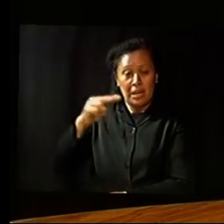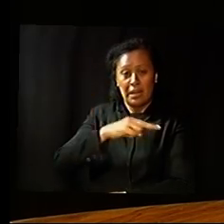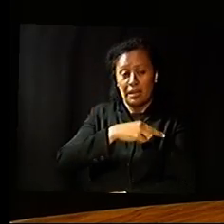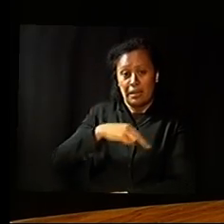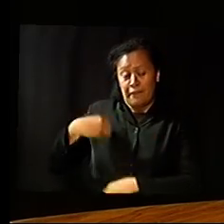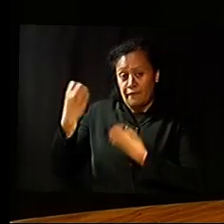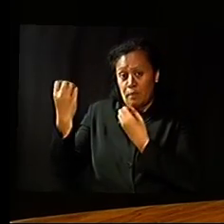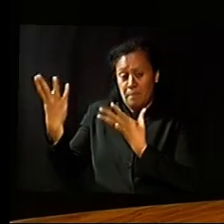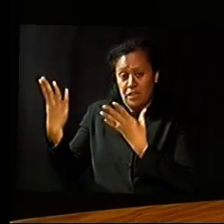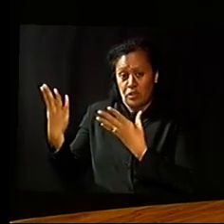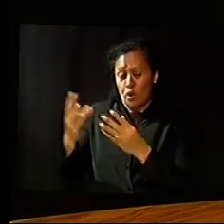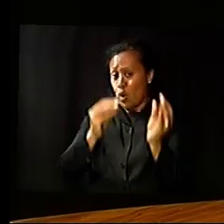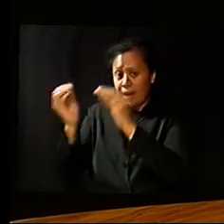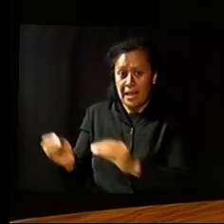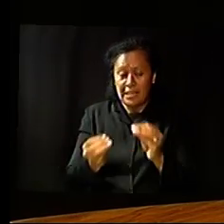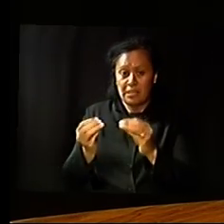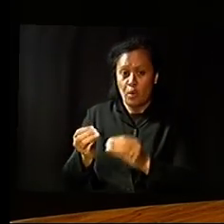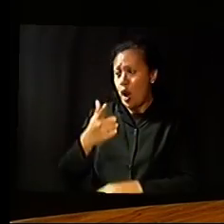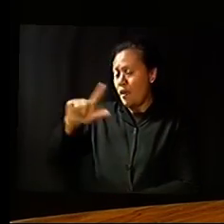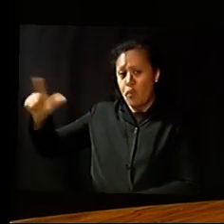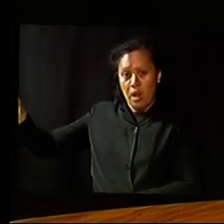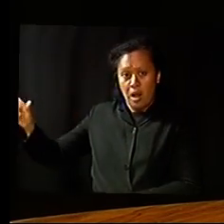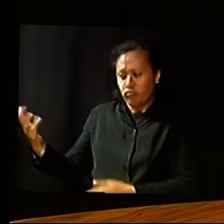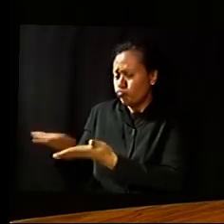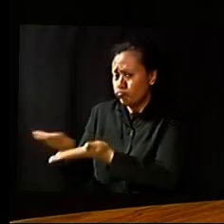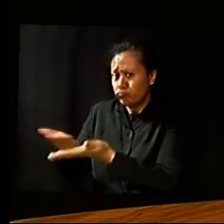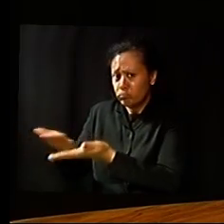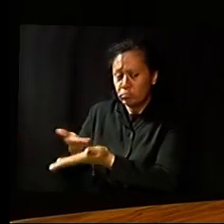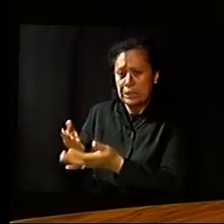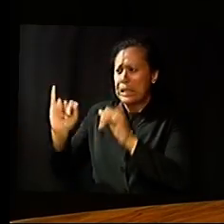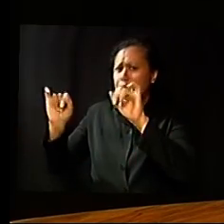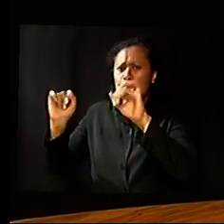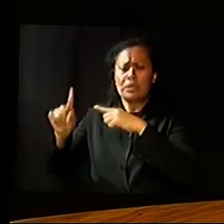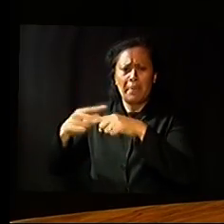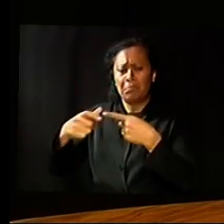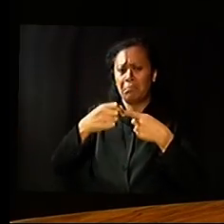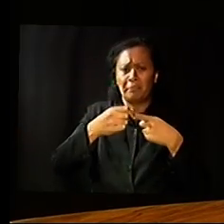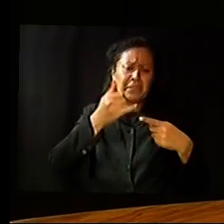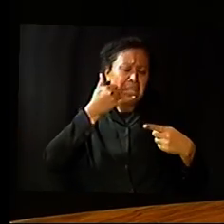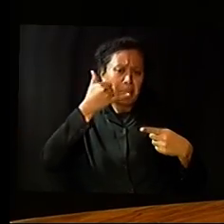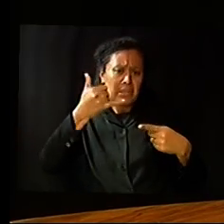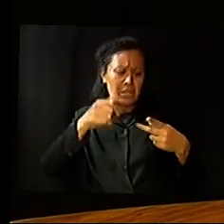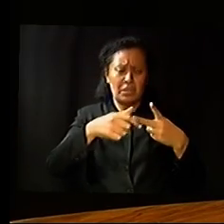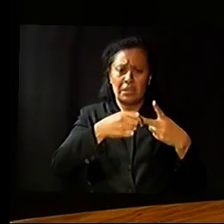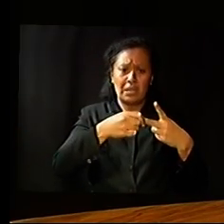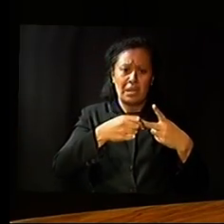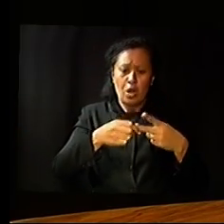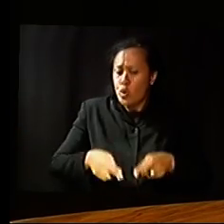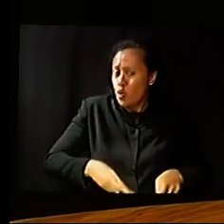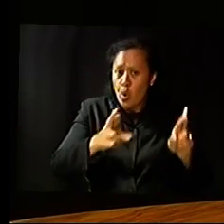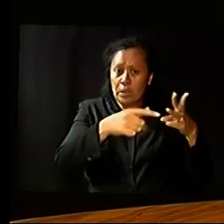and Library Services held Talanoa sessions with villagers on Ovalau Island. Issues ranging from telecommunications